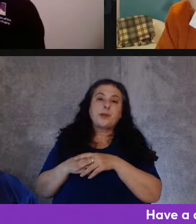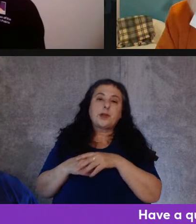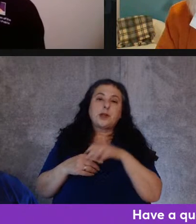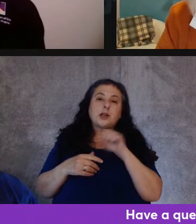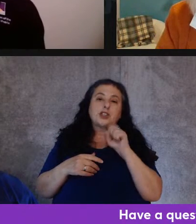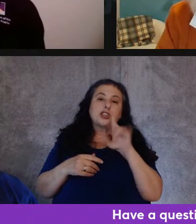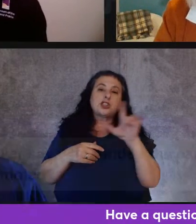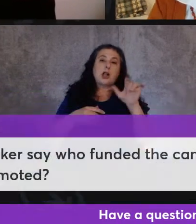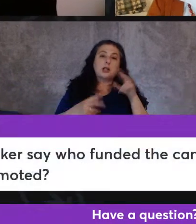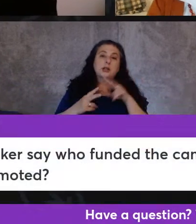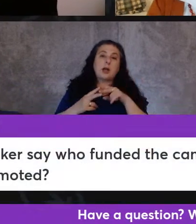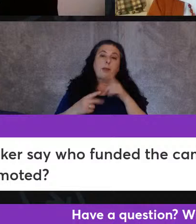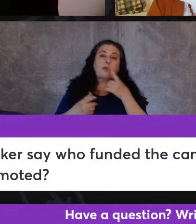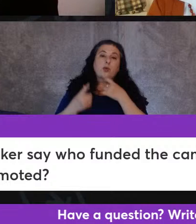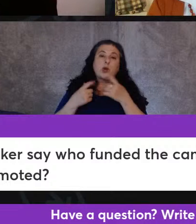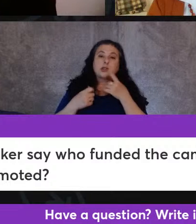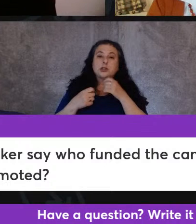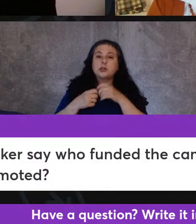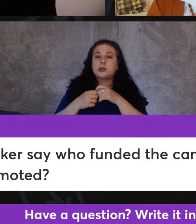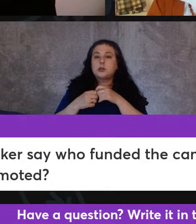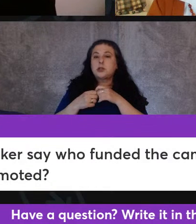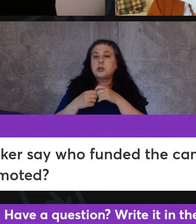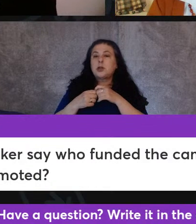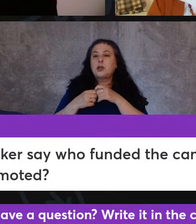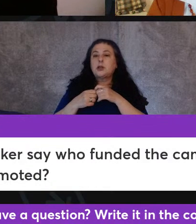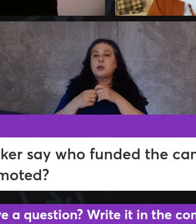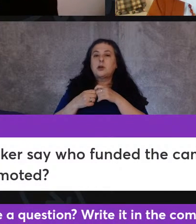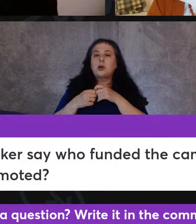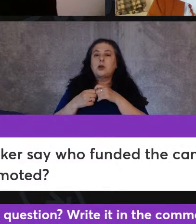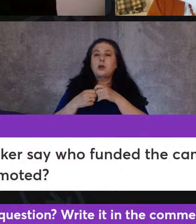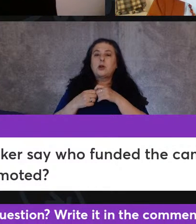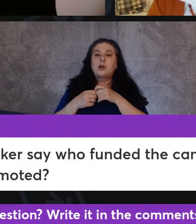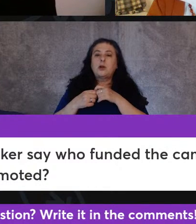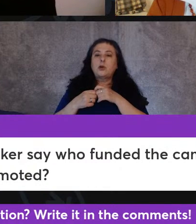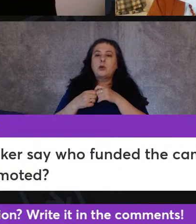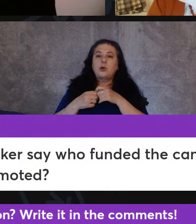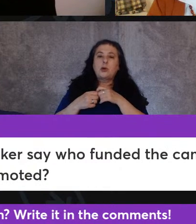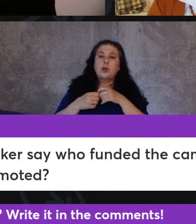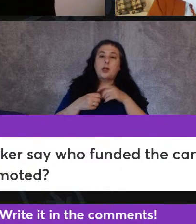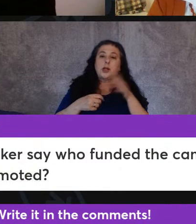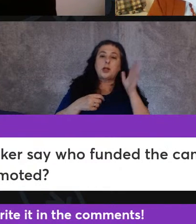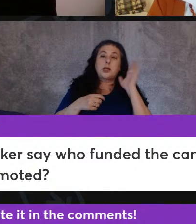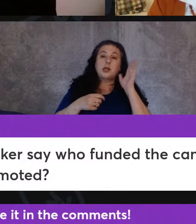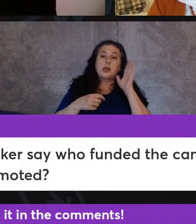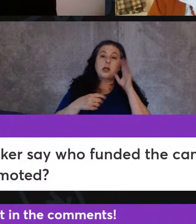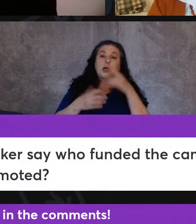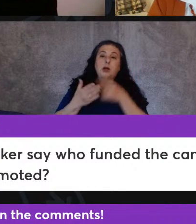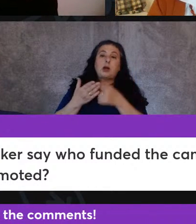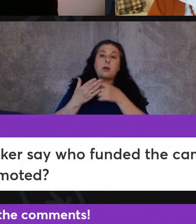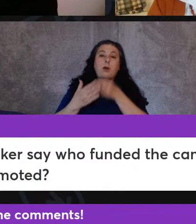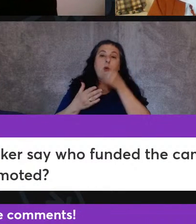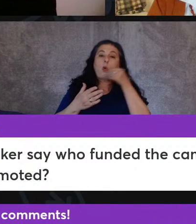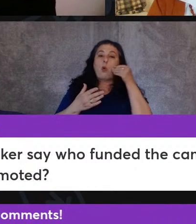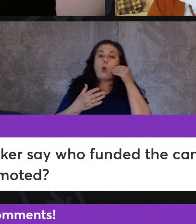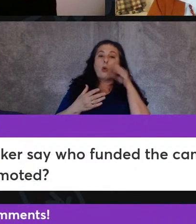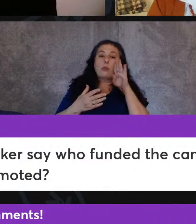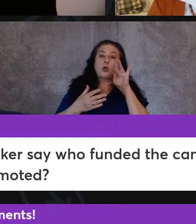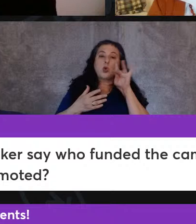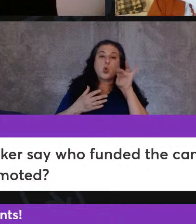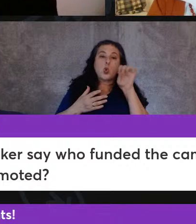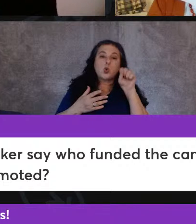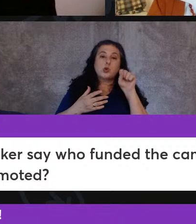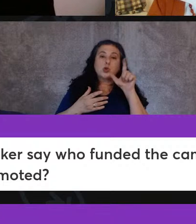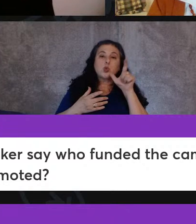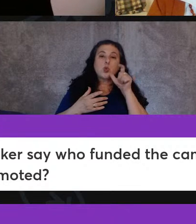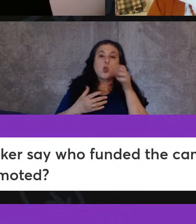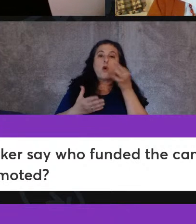couple questions. Shell says, did the speaker, in talking about home bureaus, say who funded